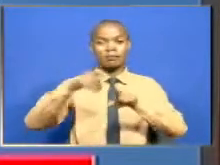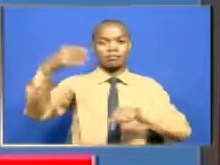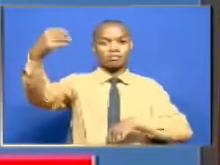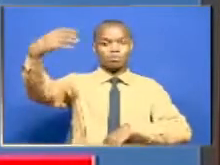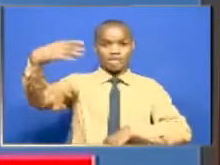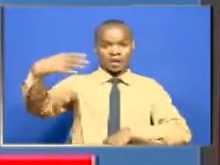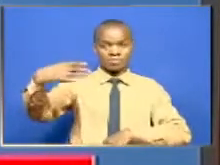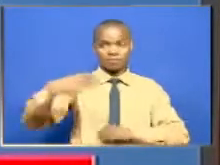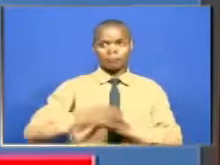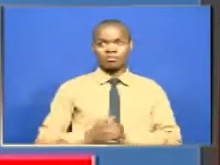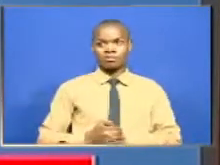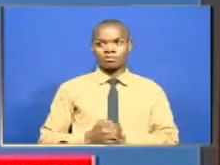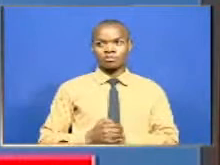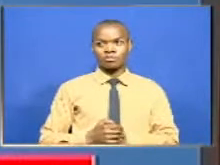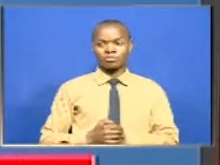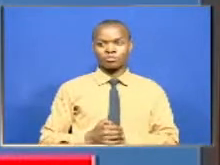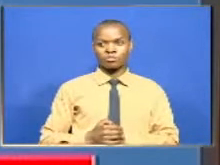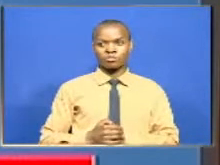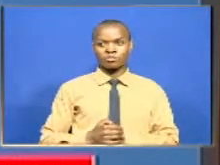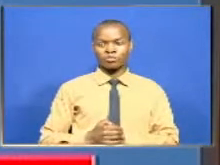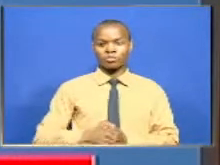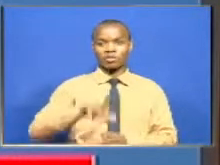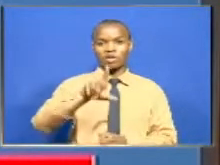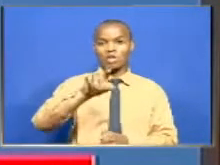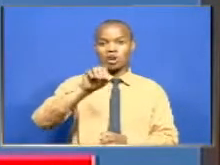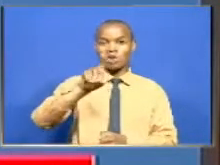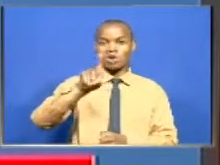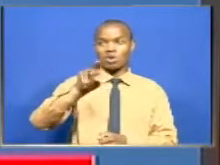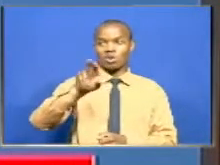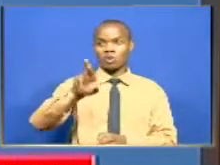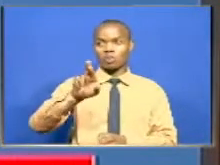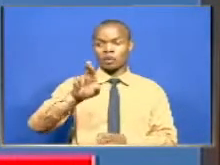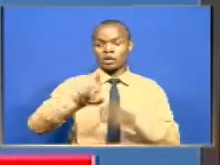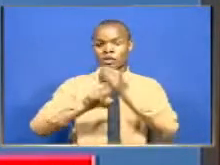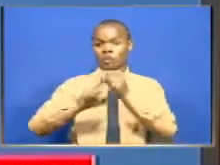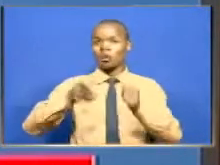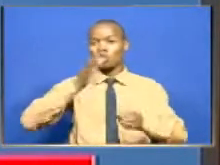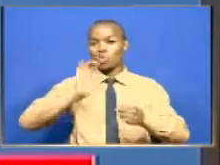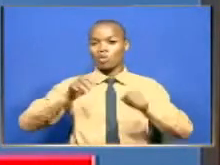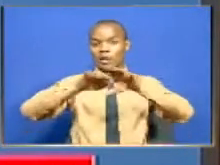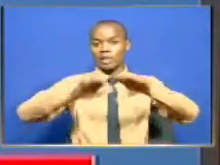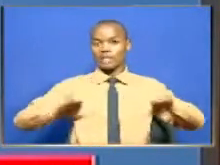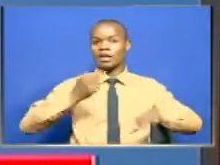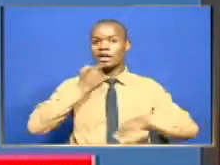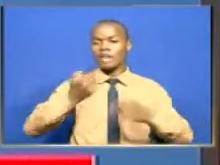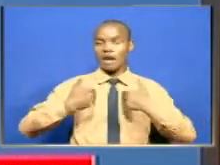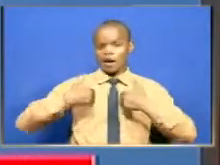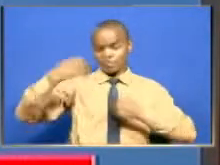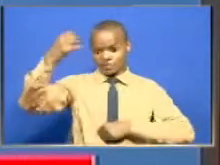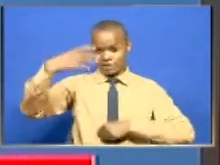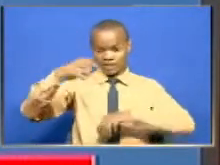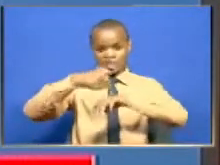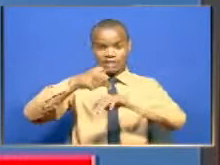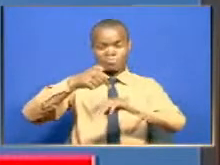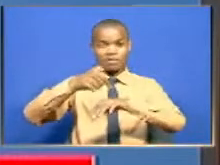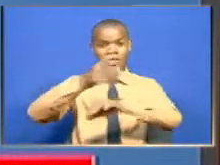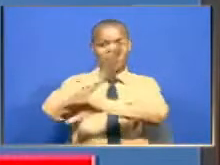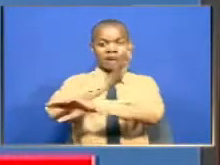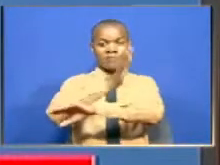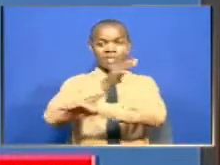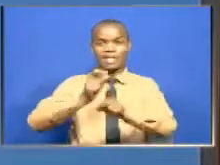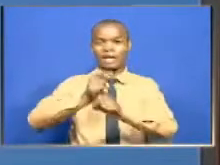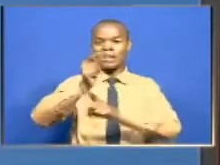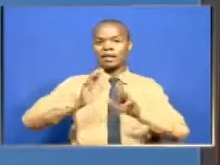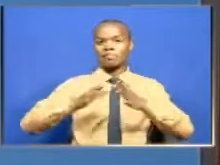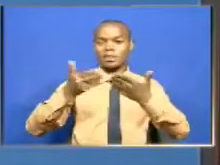be expected. In areas of Lodo all the way to the Lake Turkana Basin, expect a sunny intervals in the afternoon. A look now at